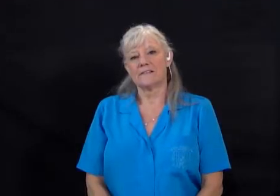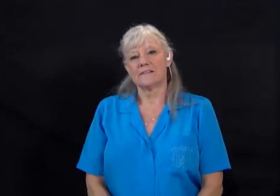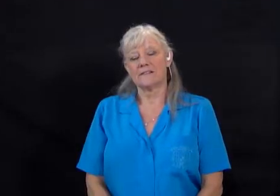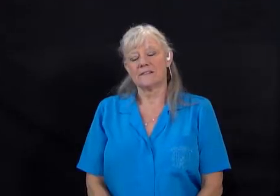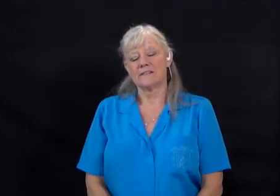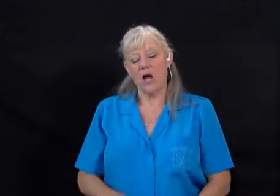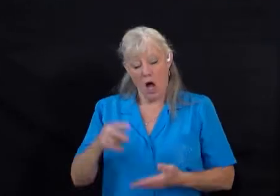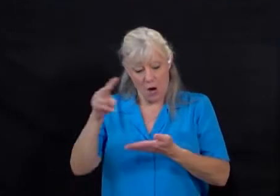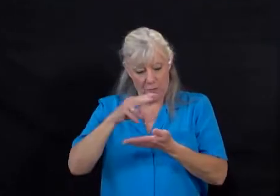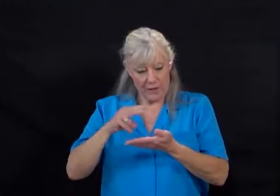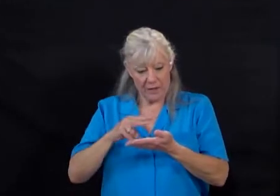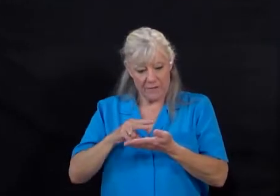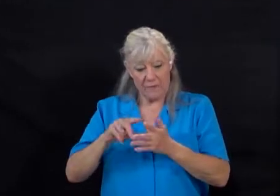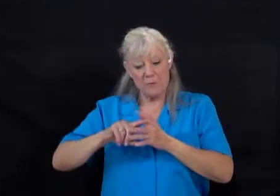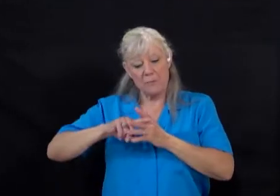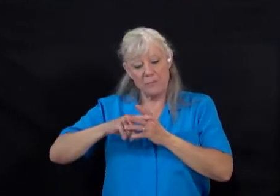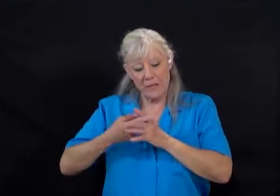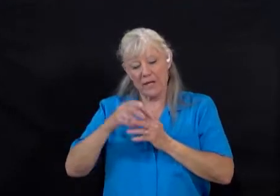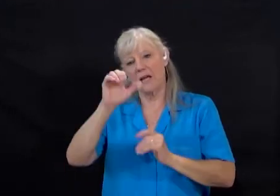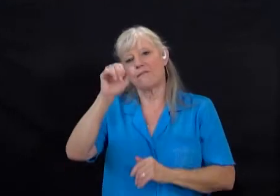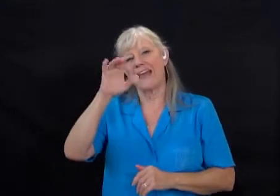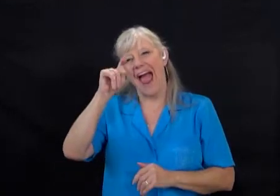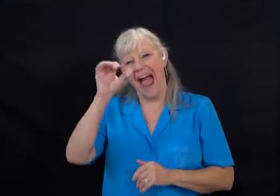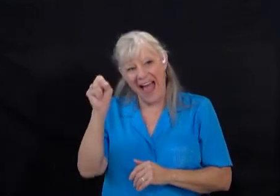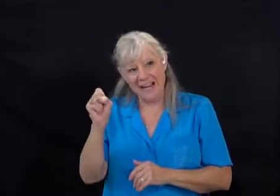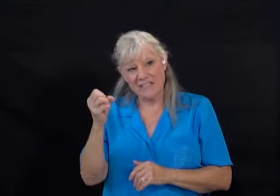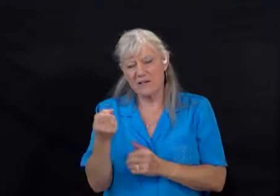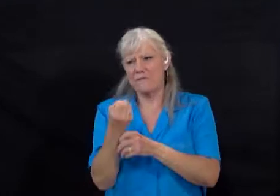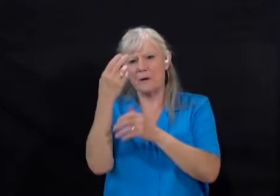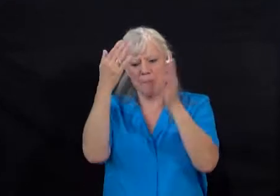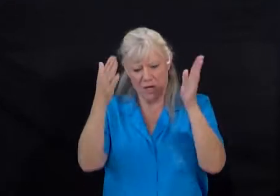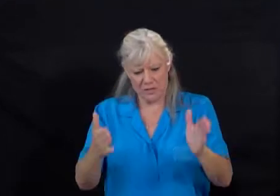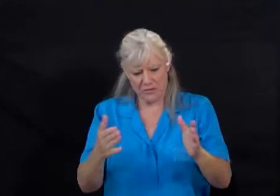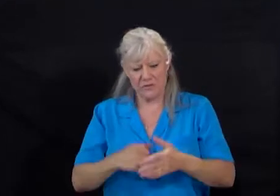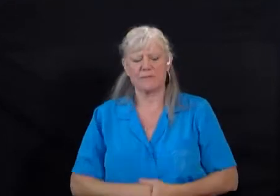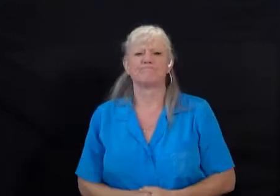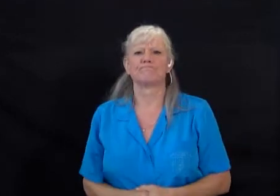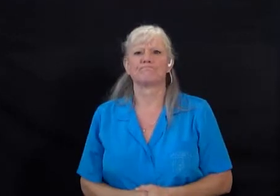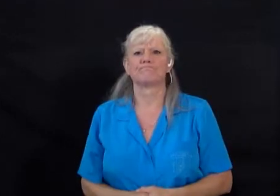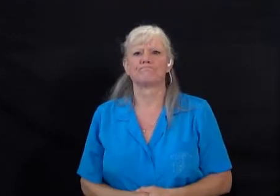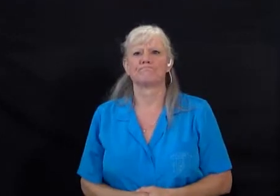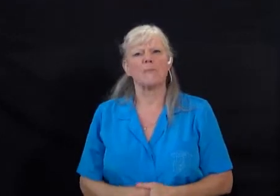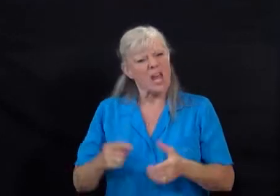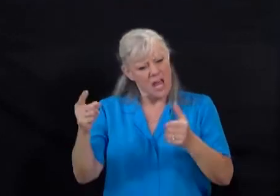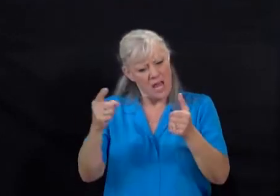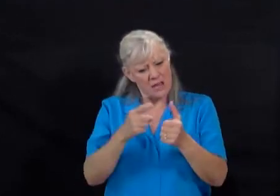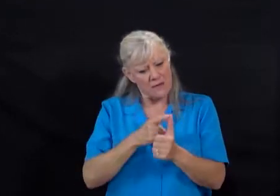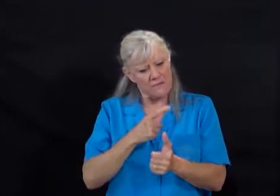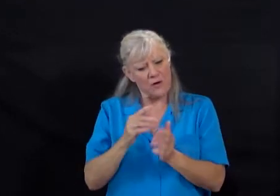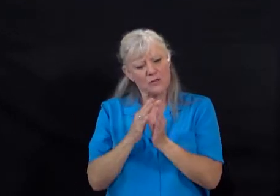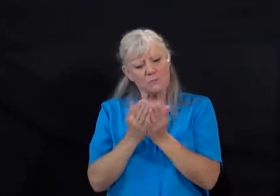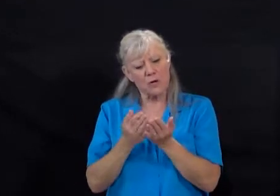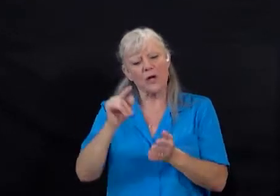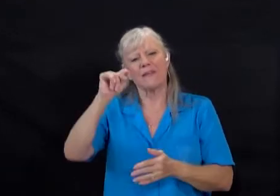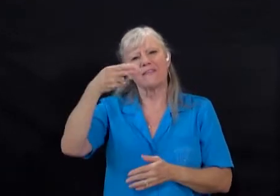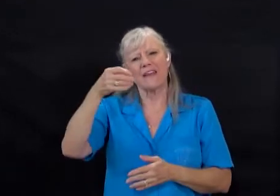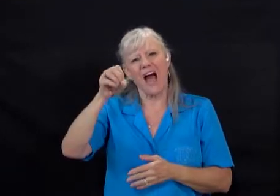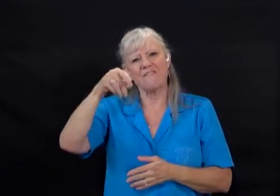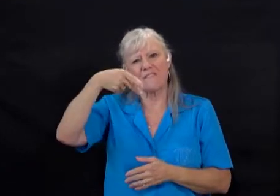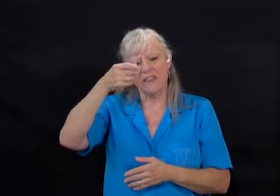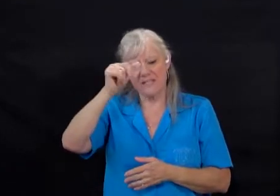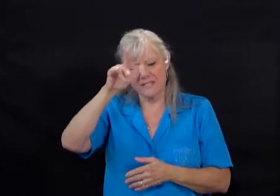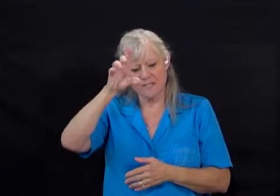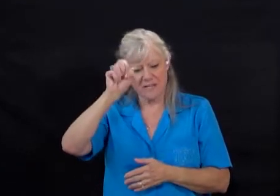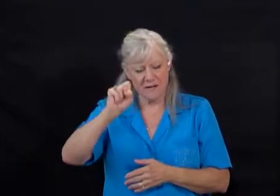A reading from the beginning of the Acts of the Apostles. In the first book, Theophilus, I dealt with all that